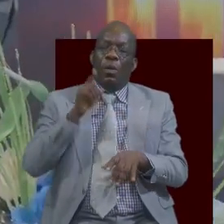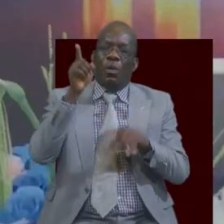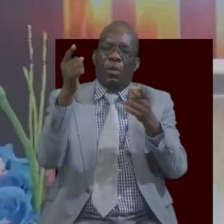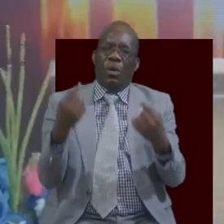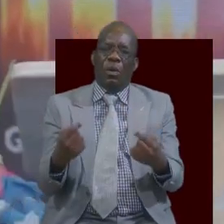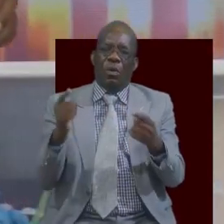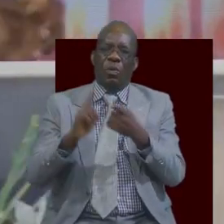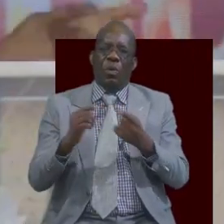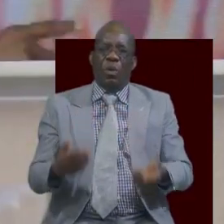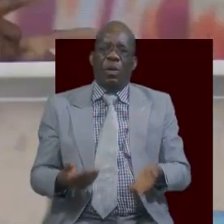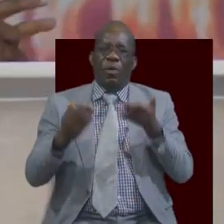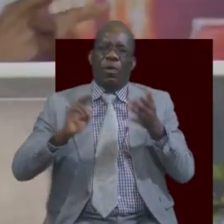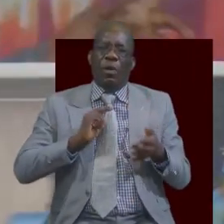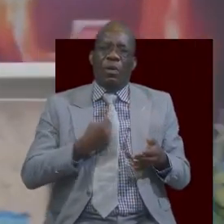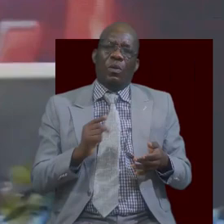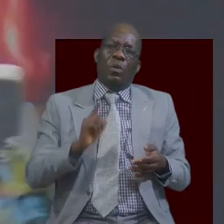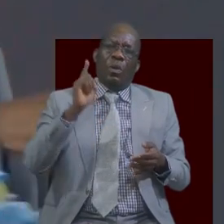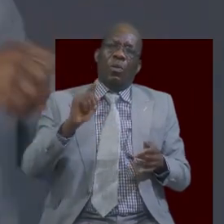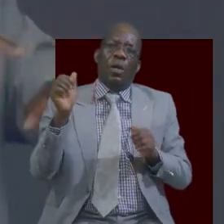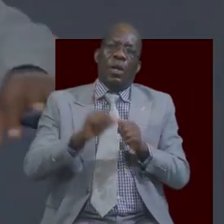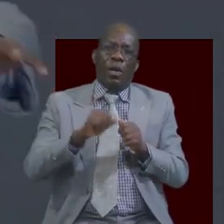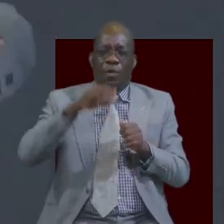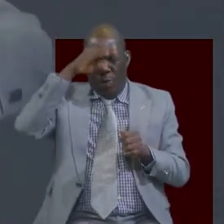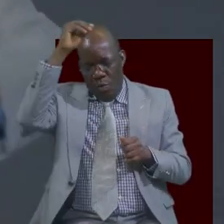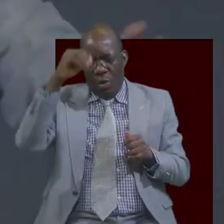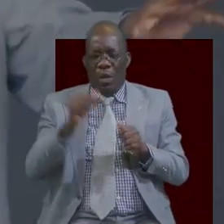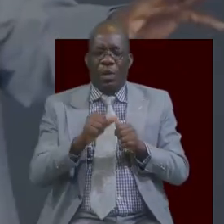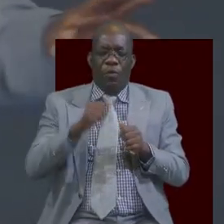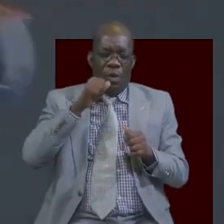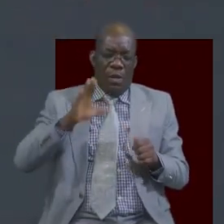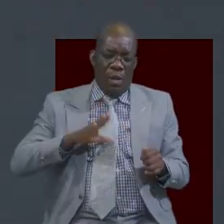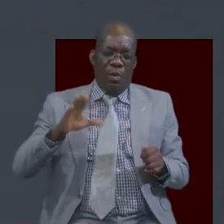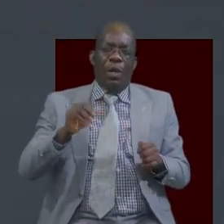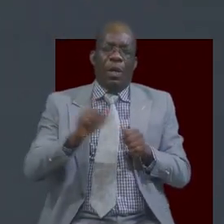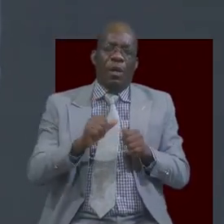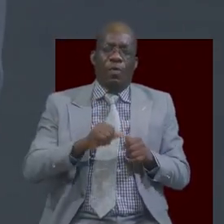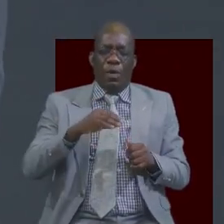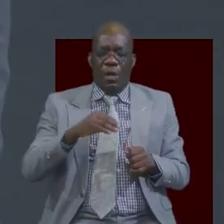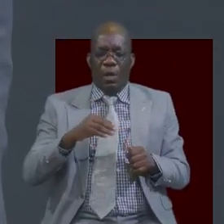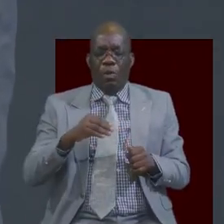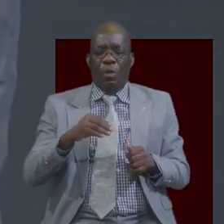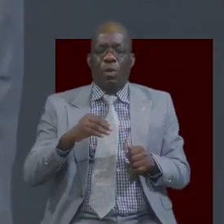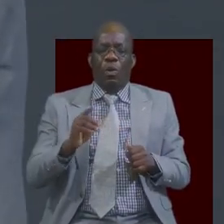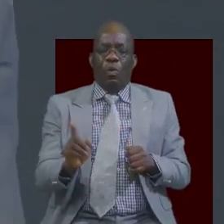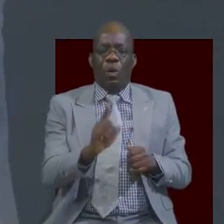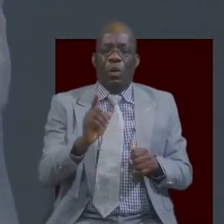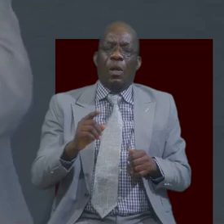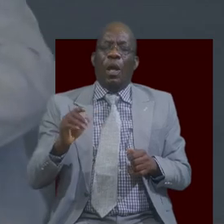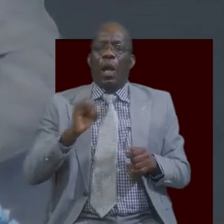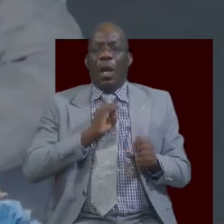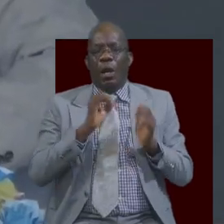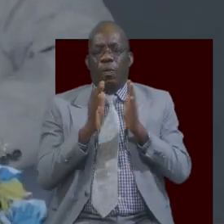Every boy, every girl, every man, every woman. And Lord, I pray the glory of the Lord